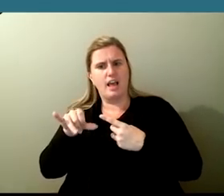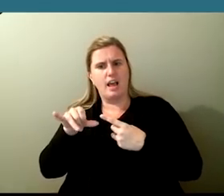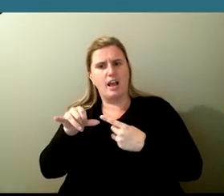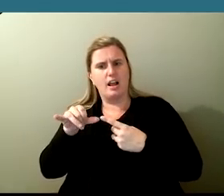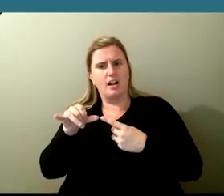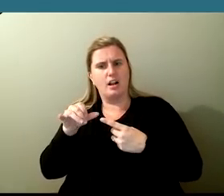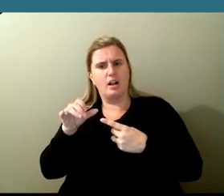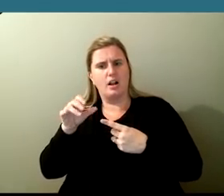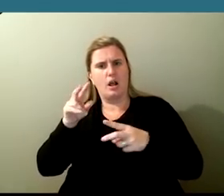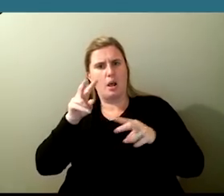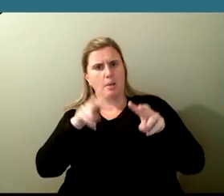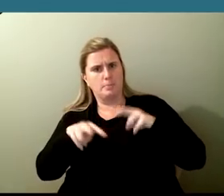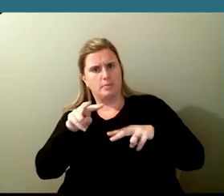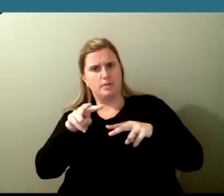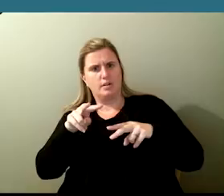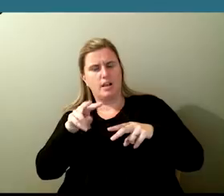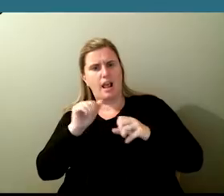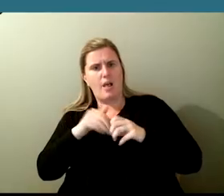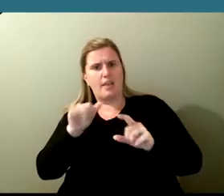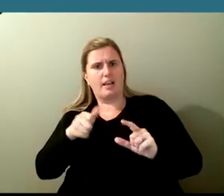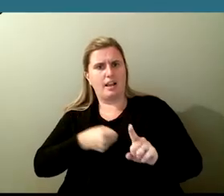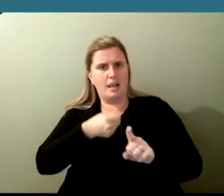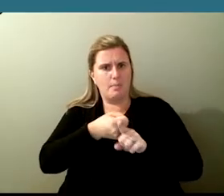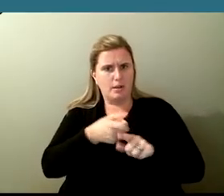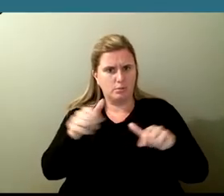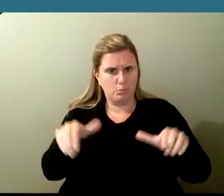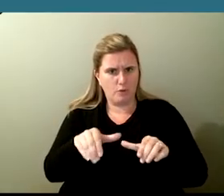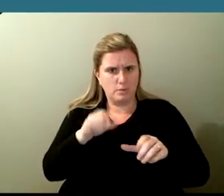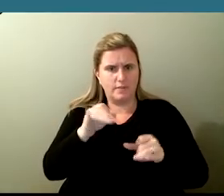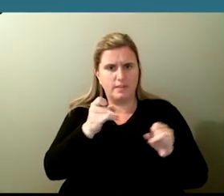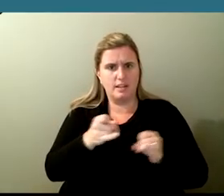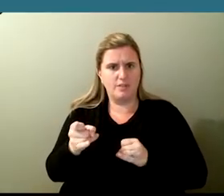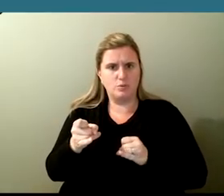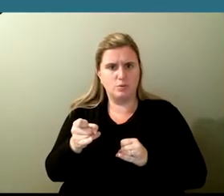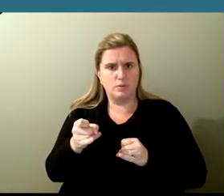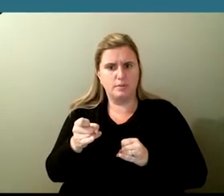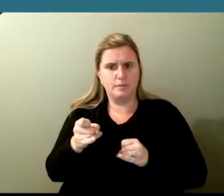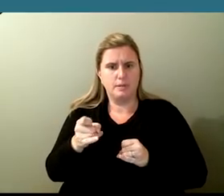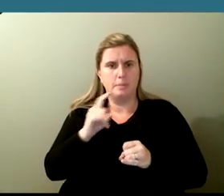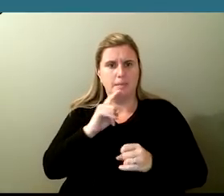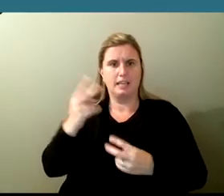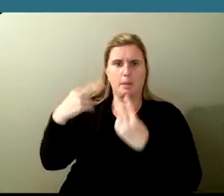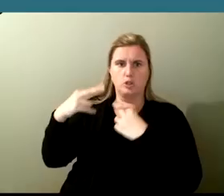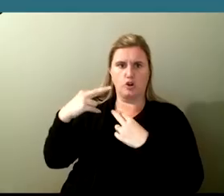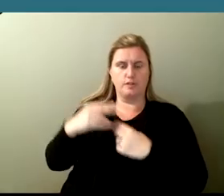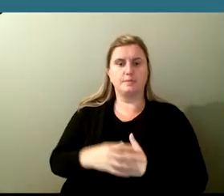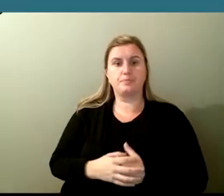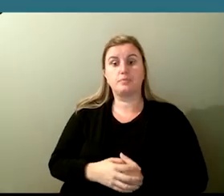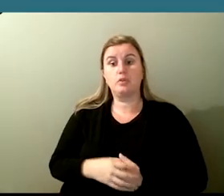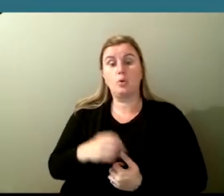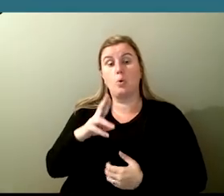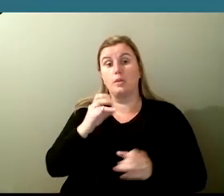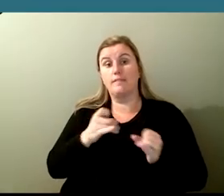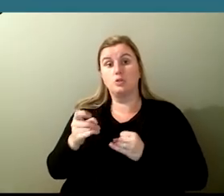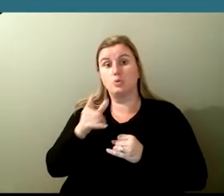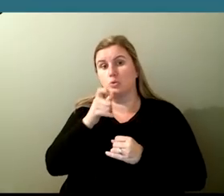observer reactivity and how that actually may impact the performance of the individual being observed, or the individual